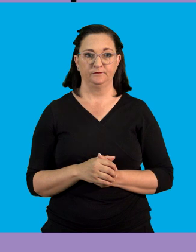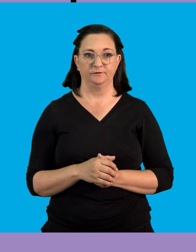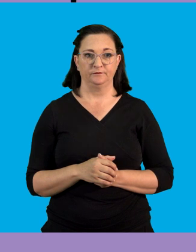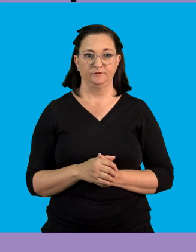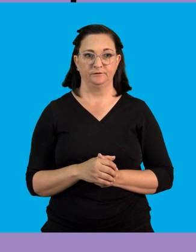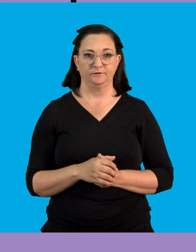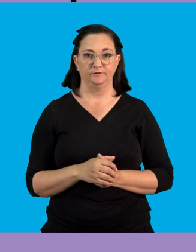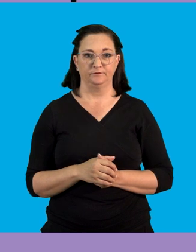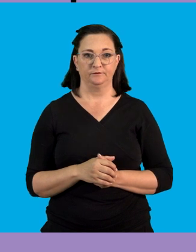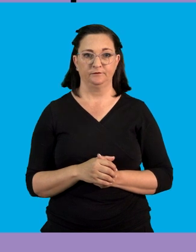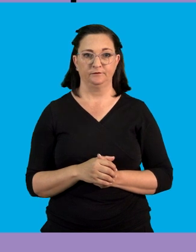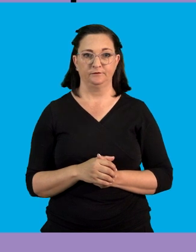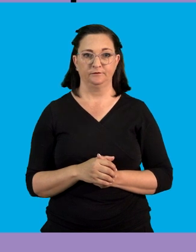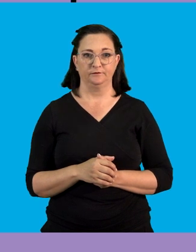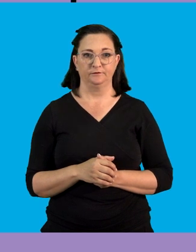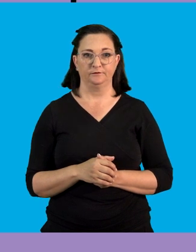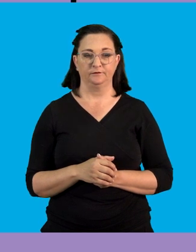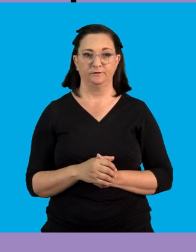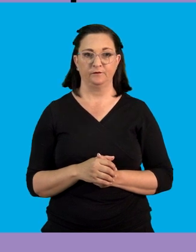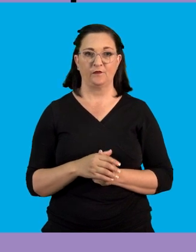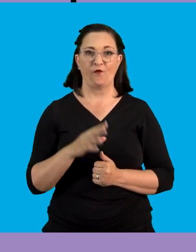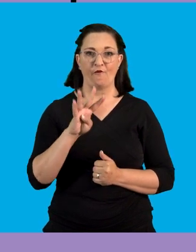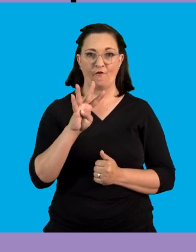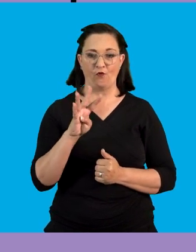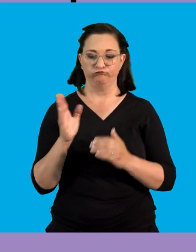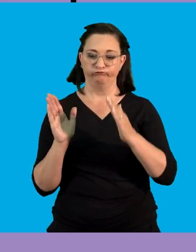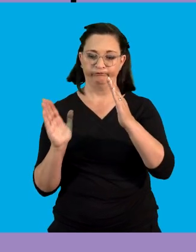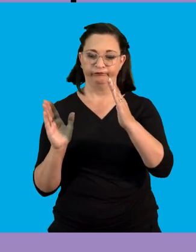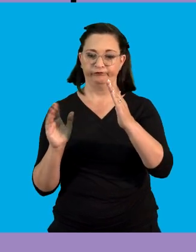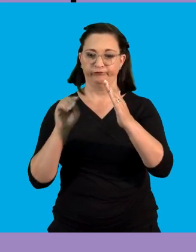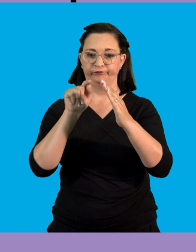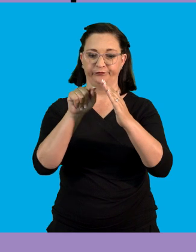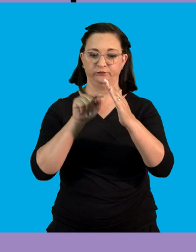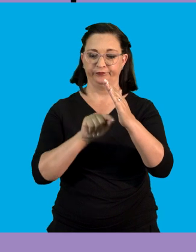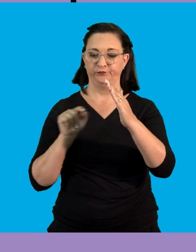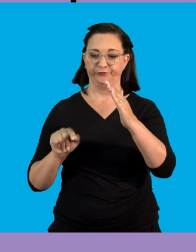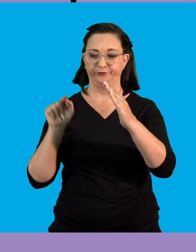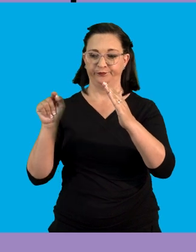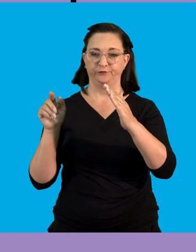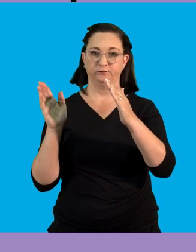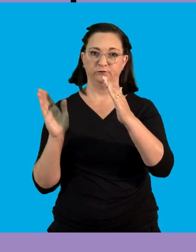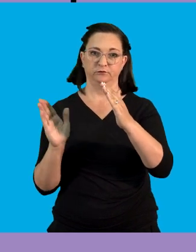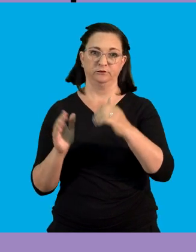Co-interior angles and they are supplementary.